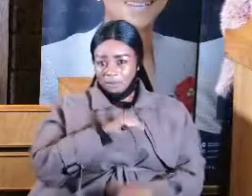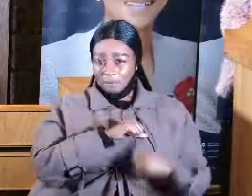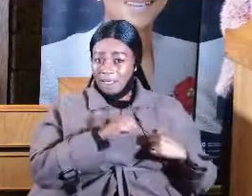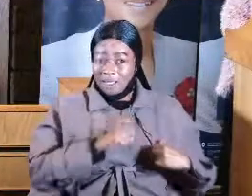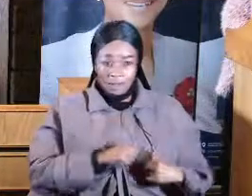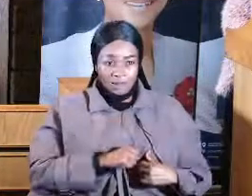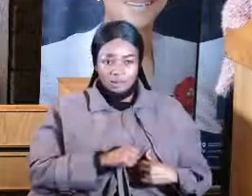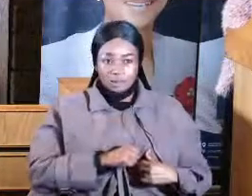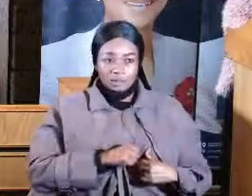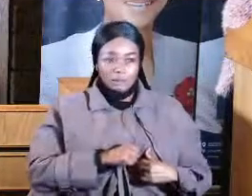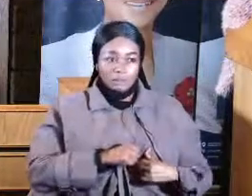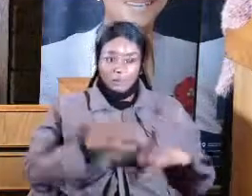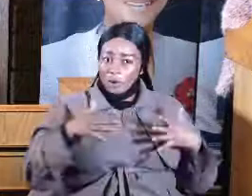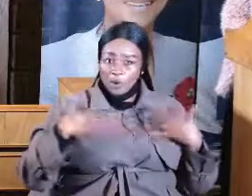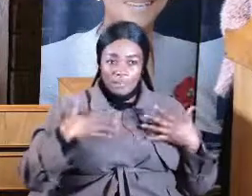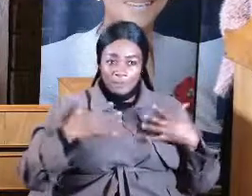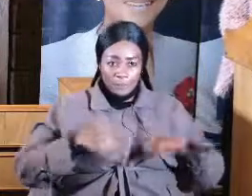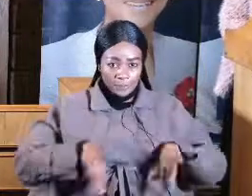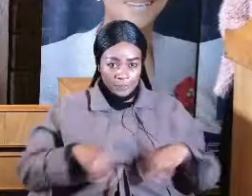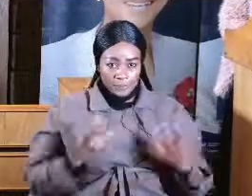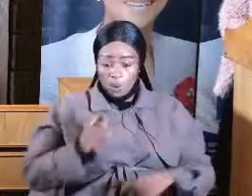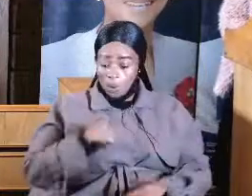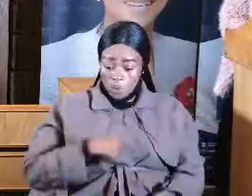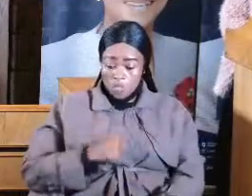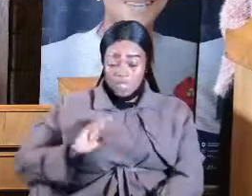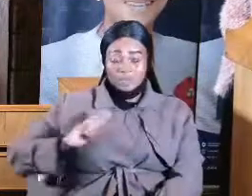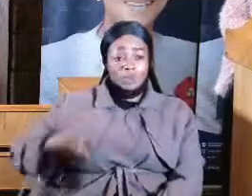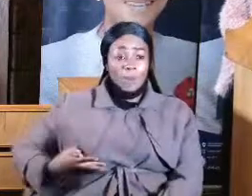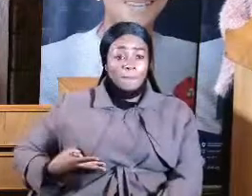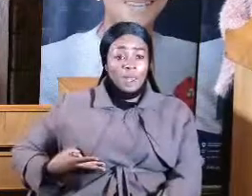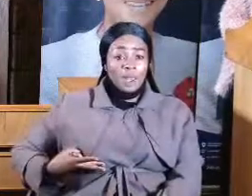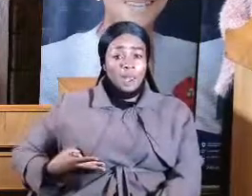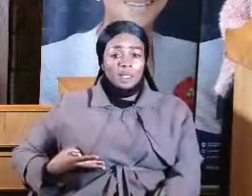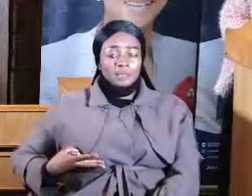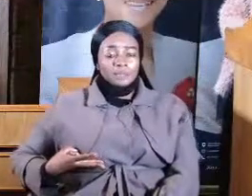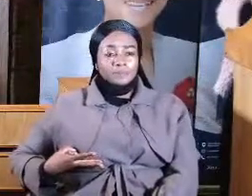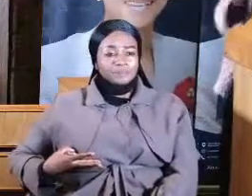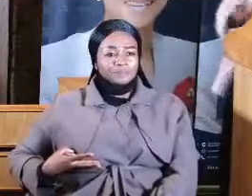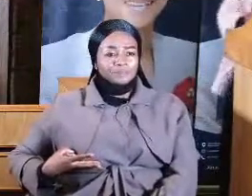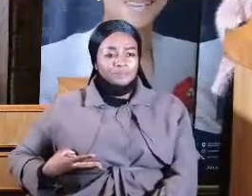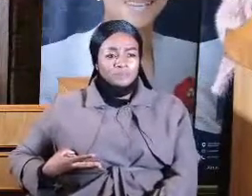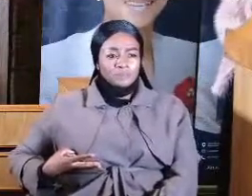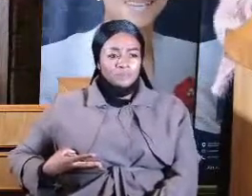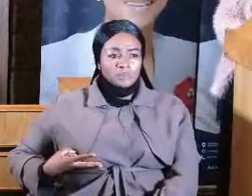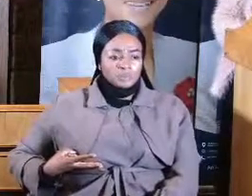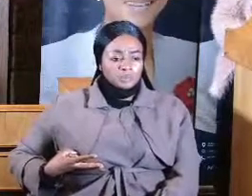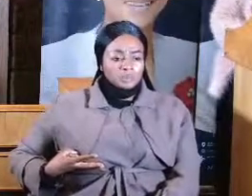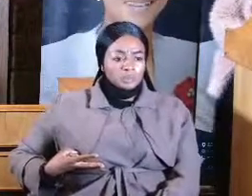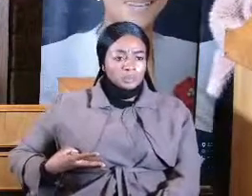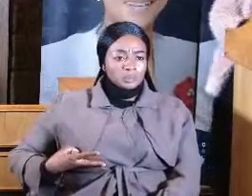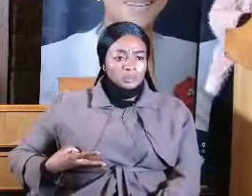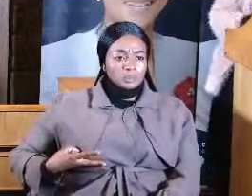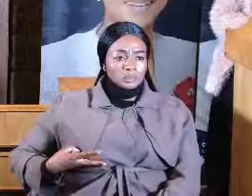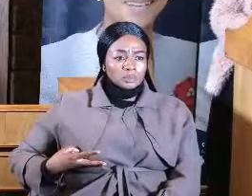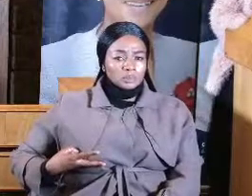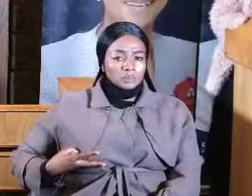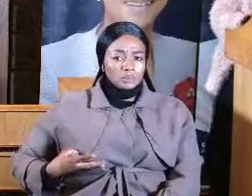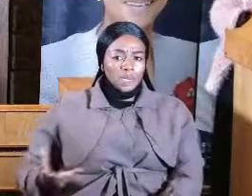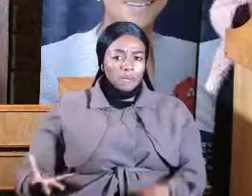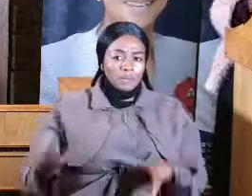tell you that as women, you know, women participation in the entire value chain, in